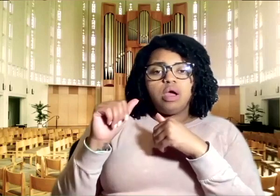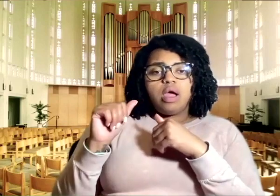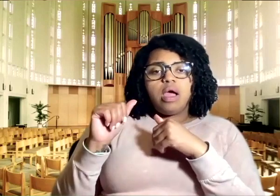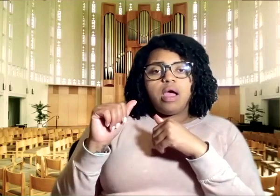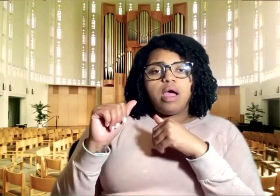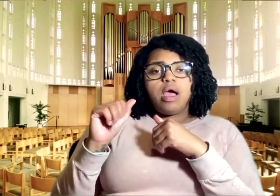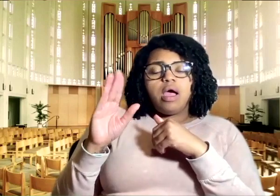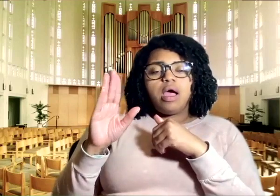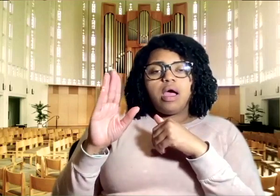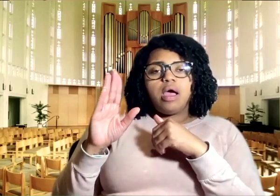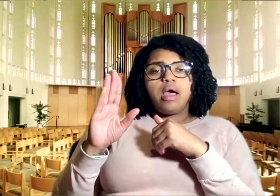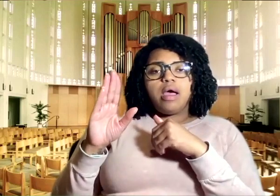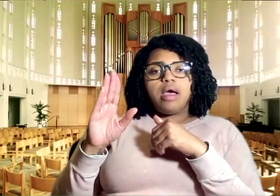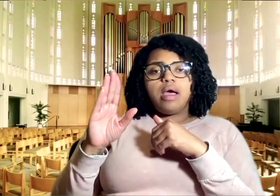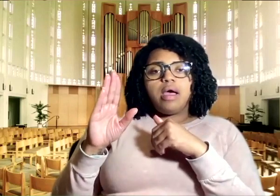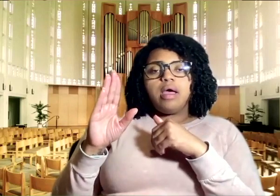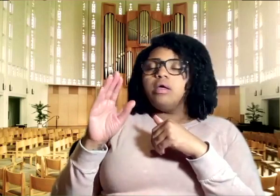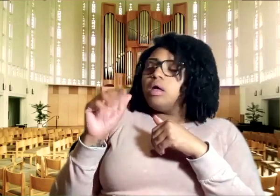dear friends,